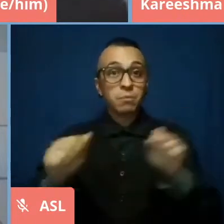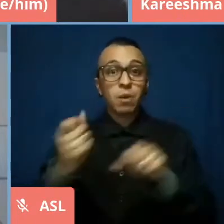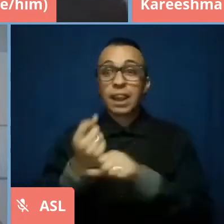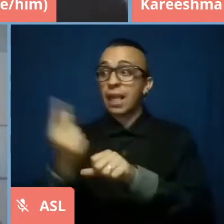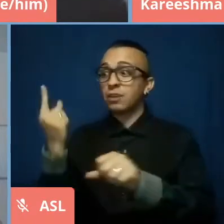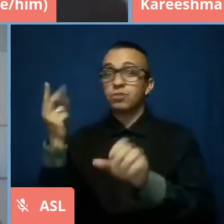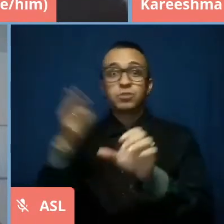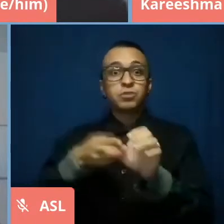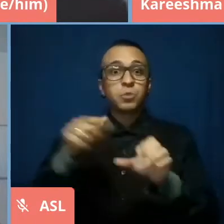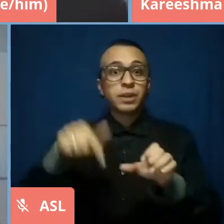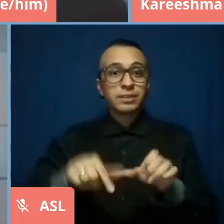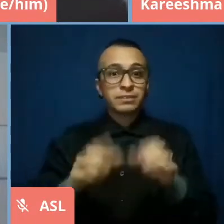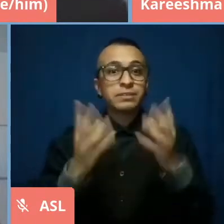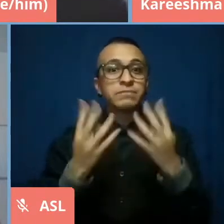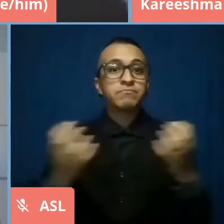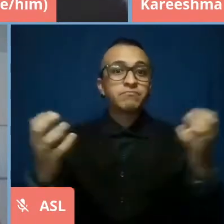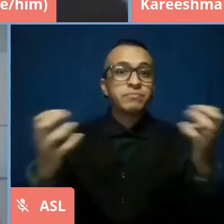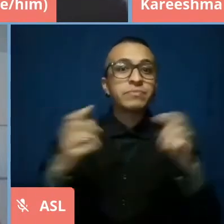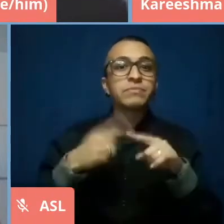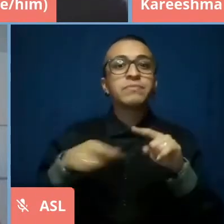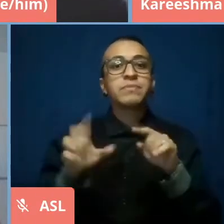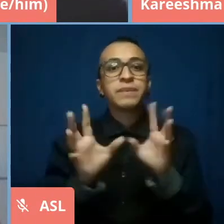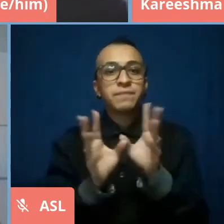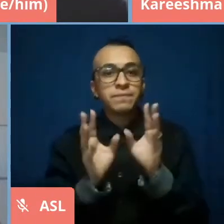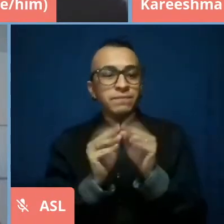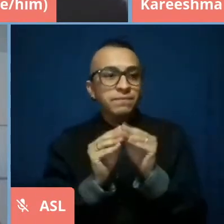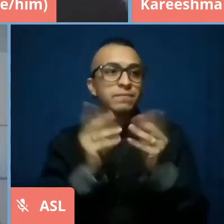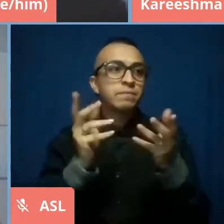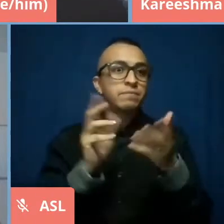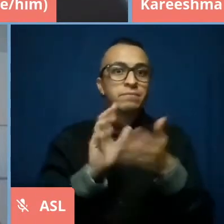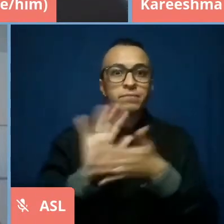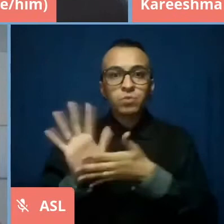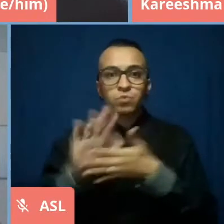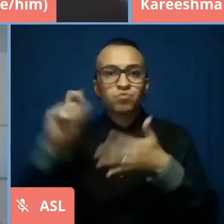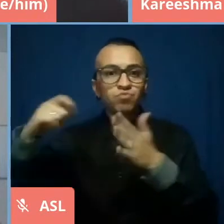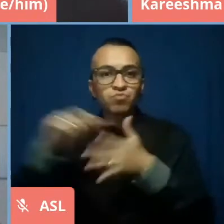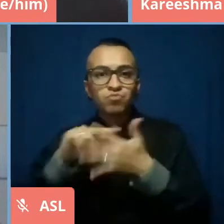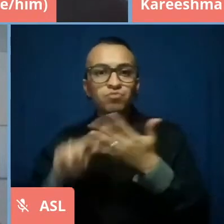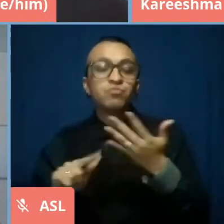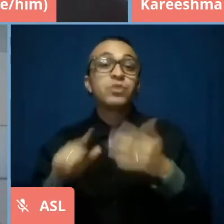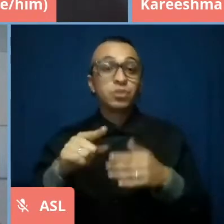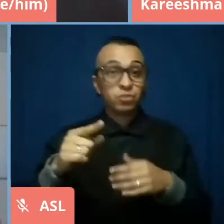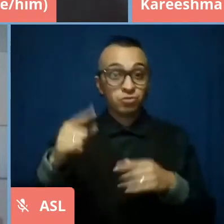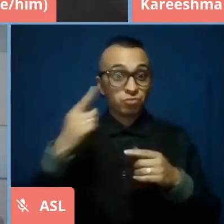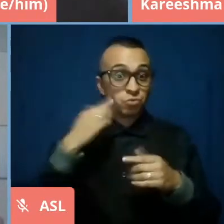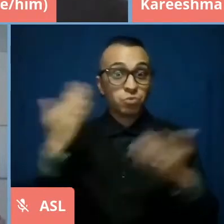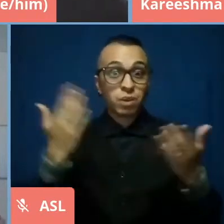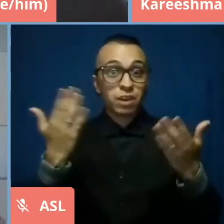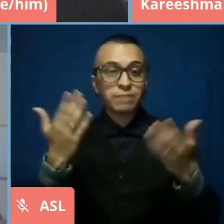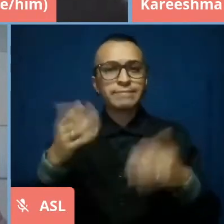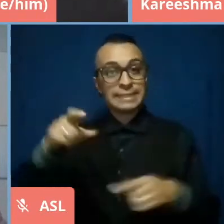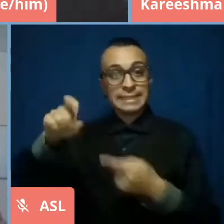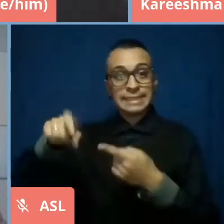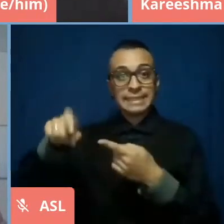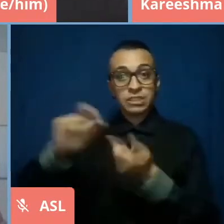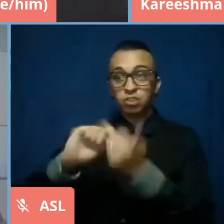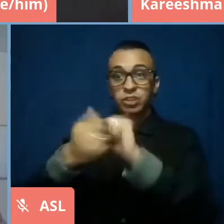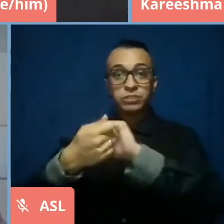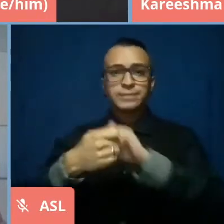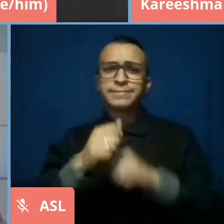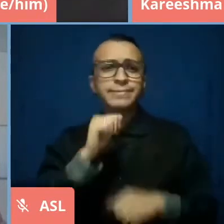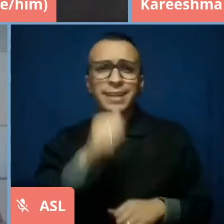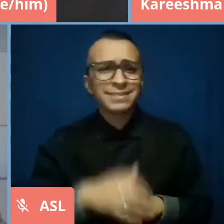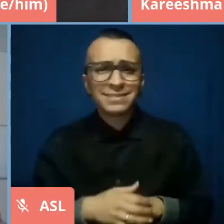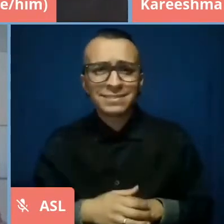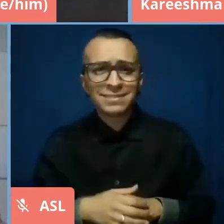and hear from the videos and the panel, you'll notice that what we heard is that the needs haven't changed. The